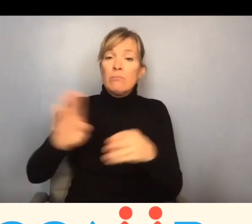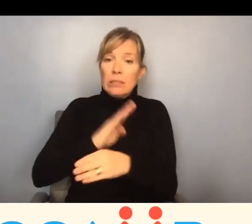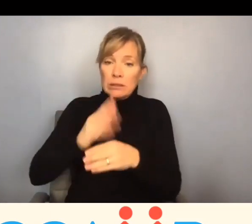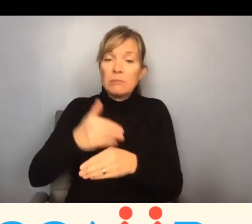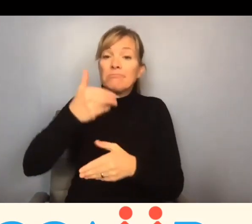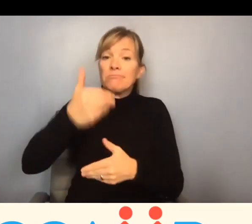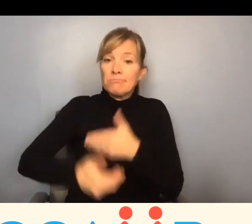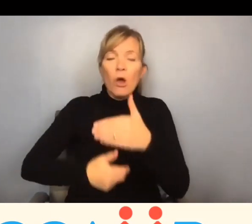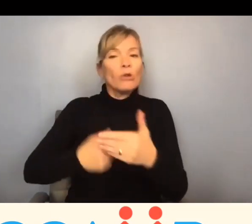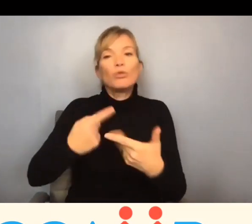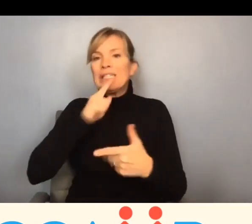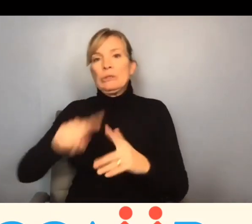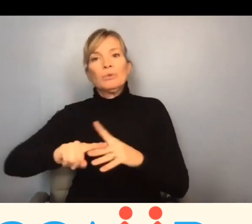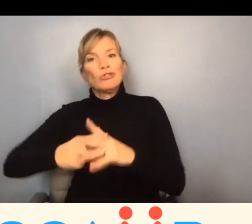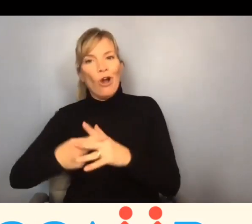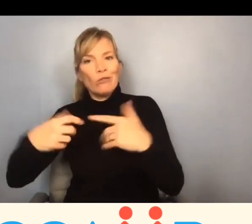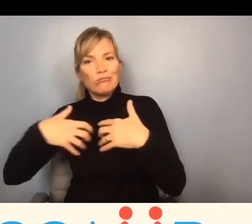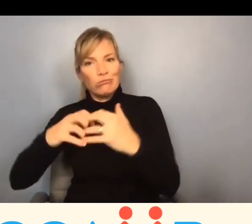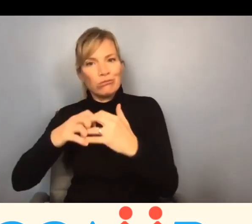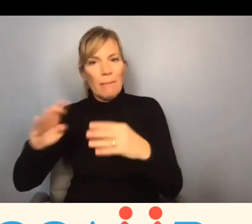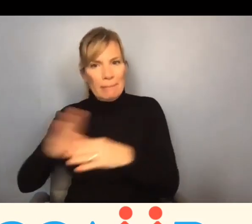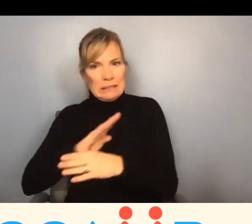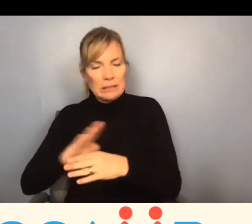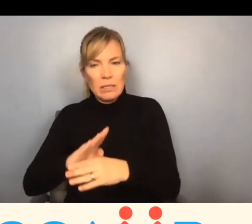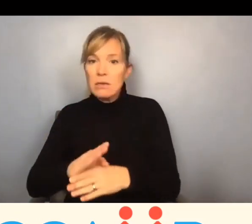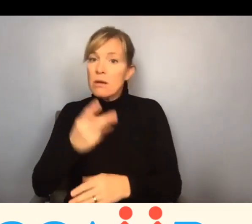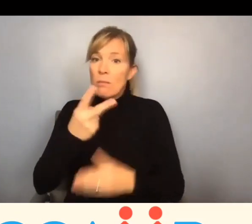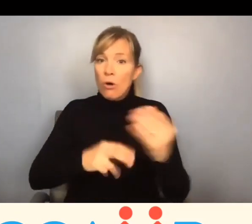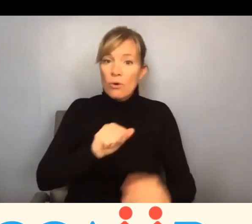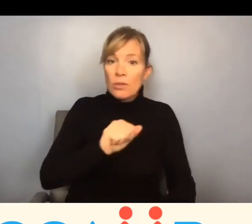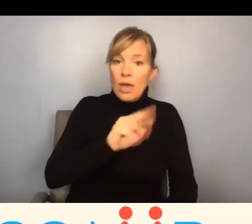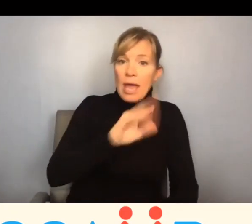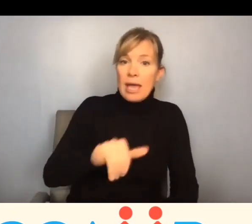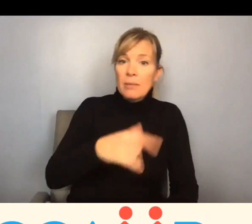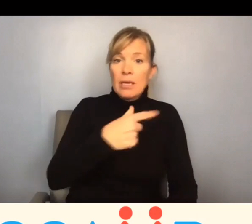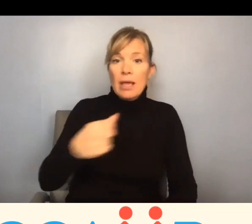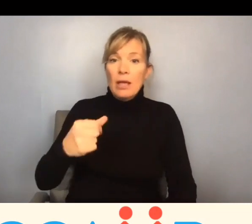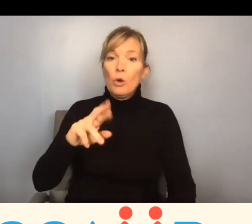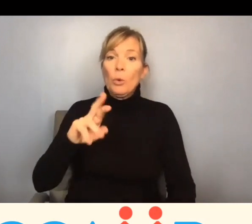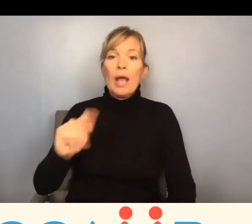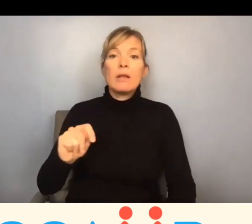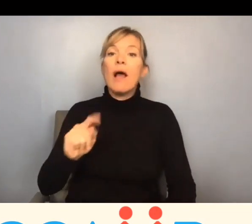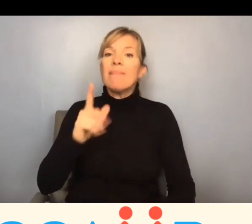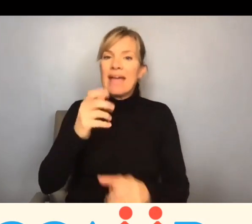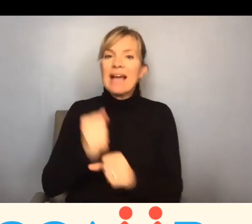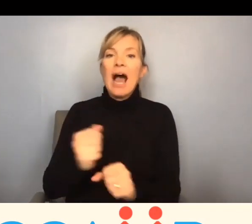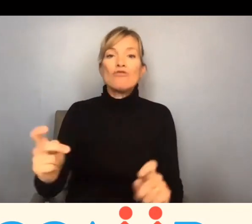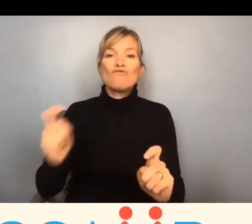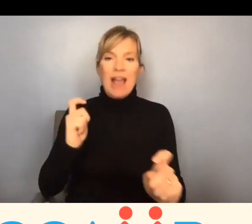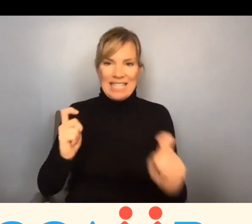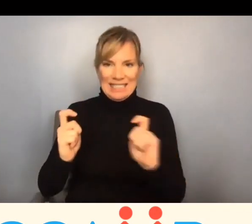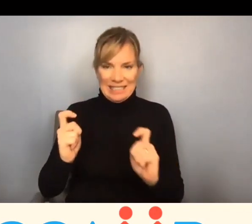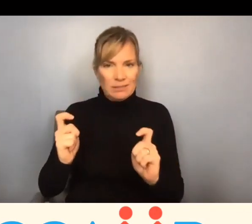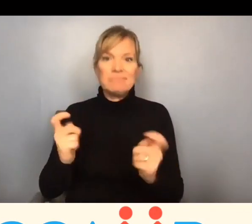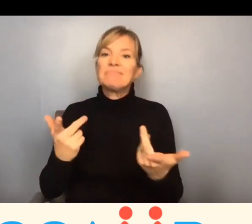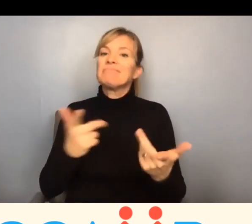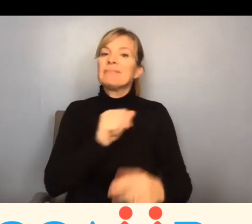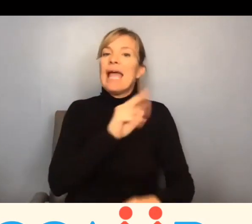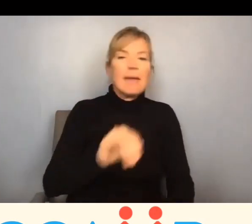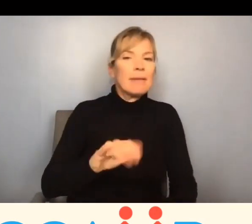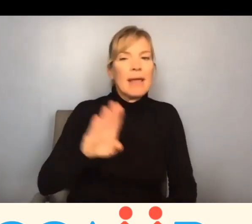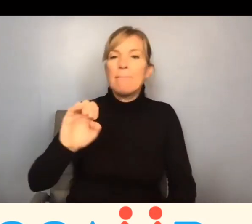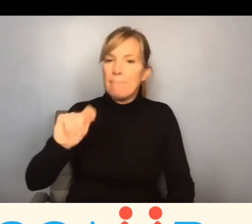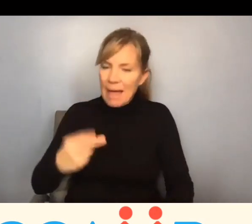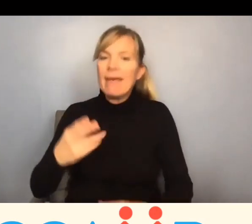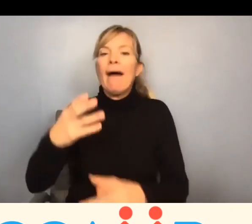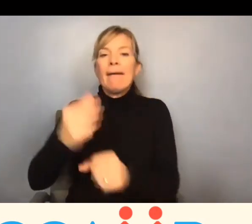to get their business really going. Both Amy and Grant got grants over time. Amy and Beth got